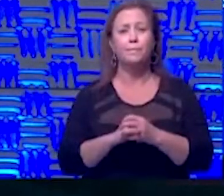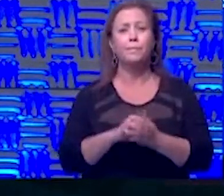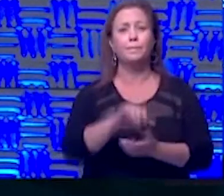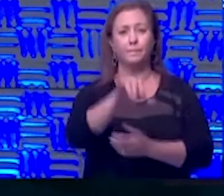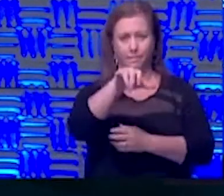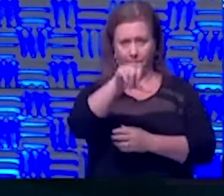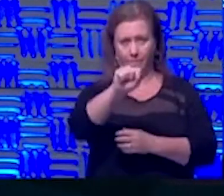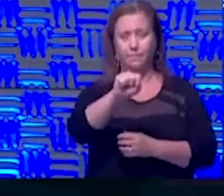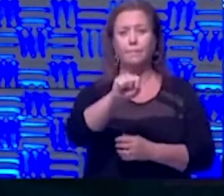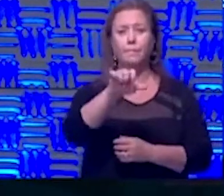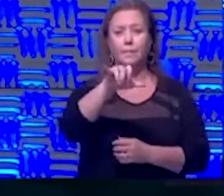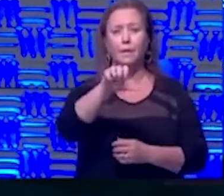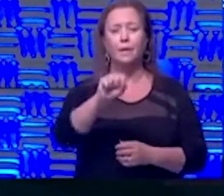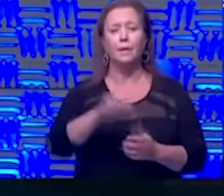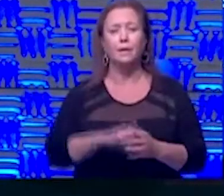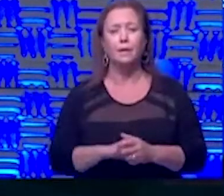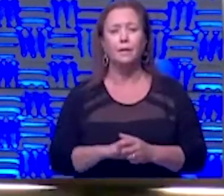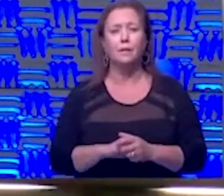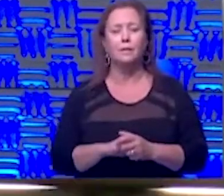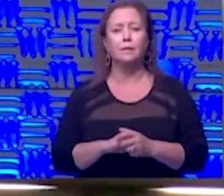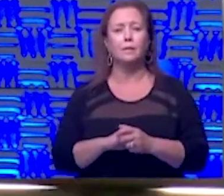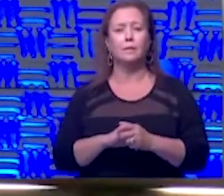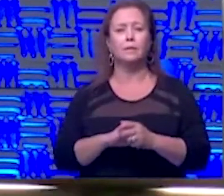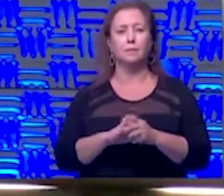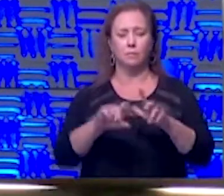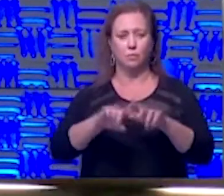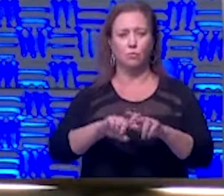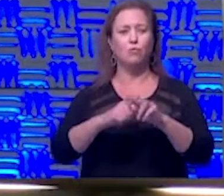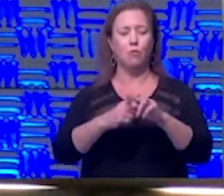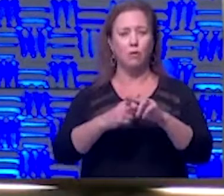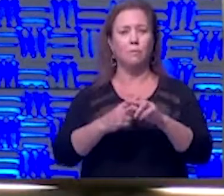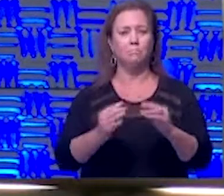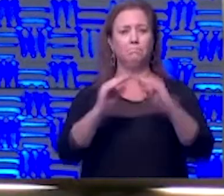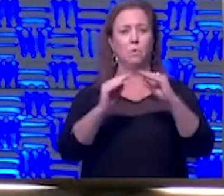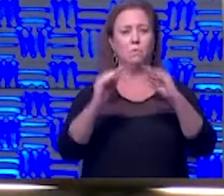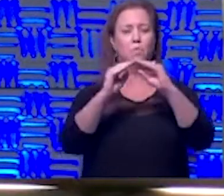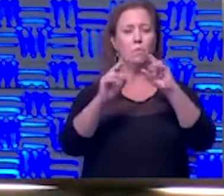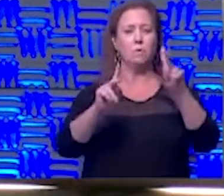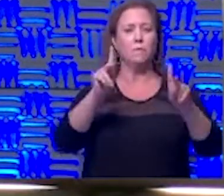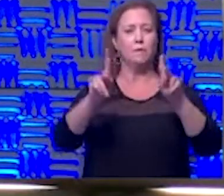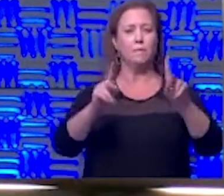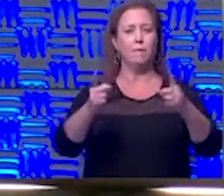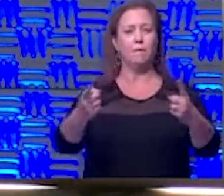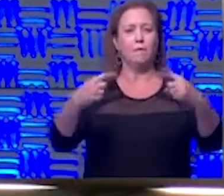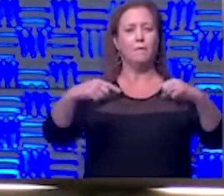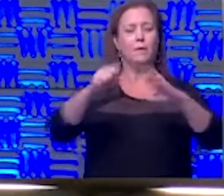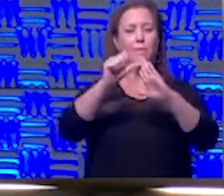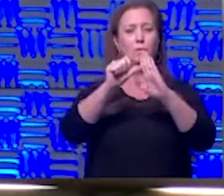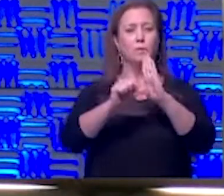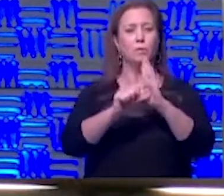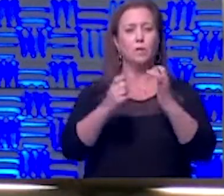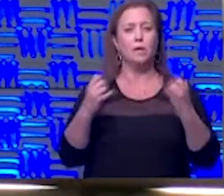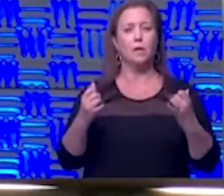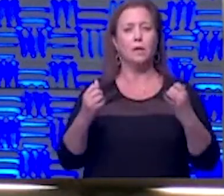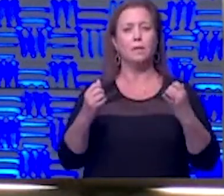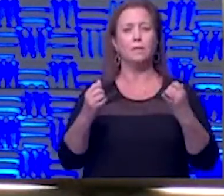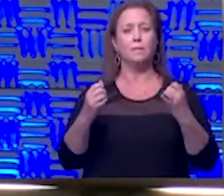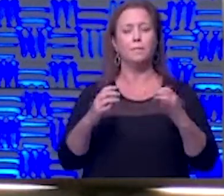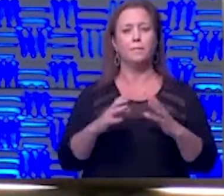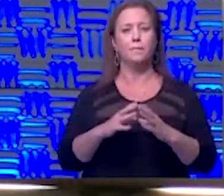Yeah, I am. We're starting to uptick. There's been a